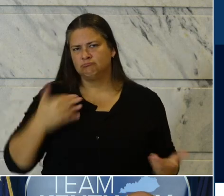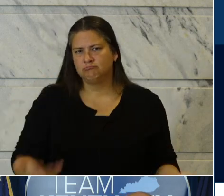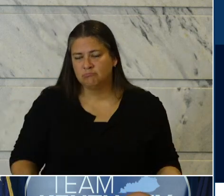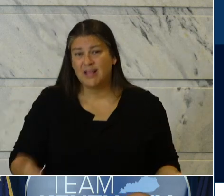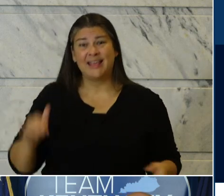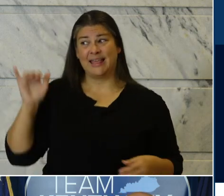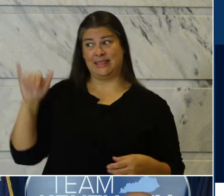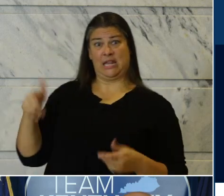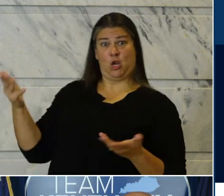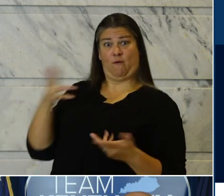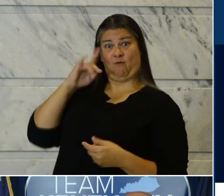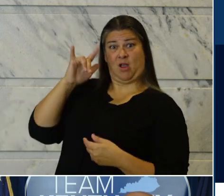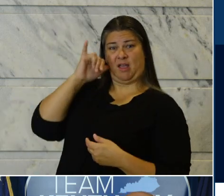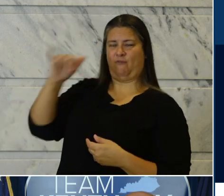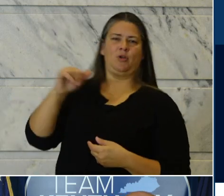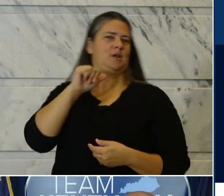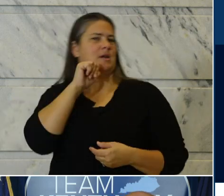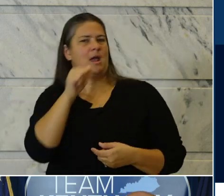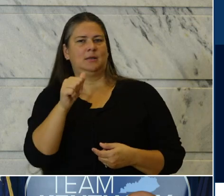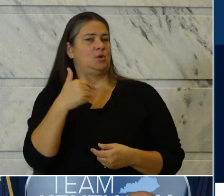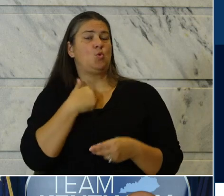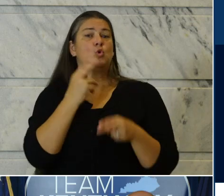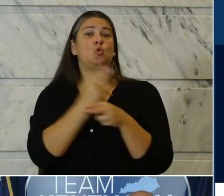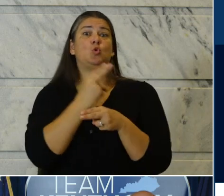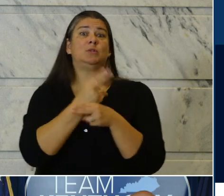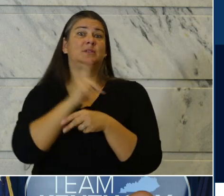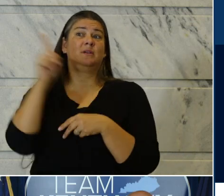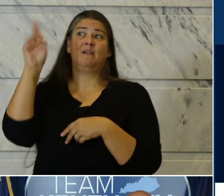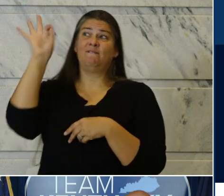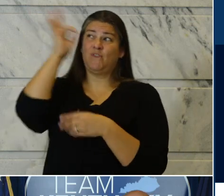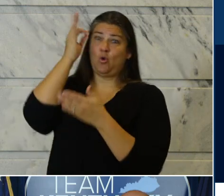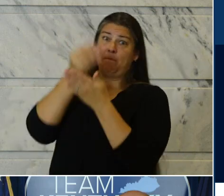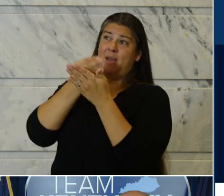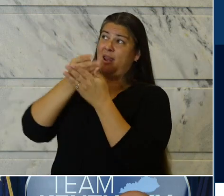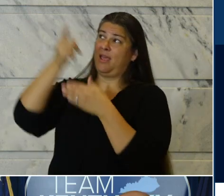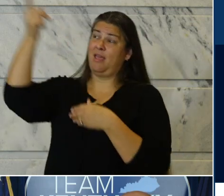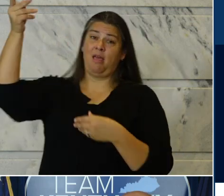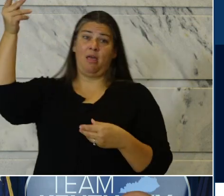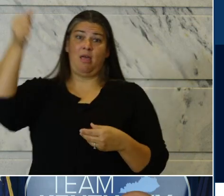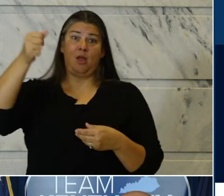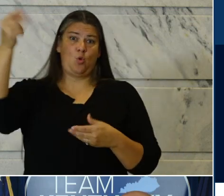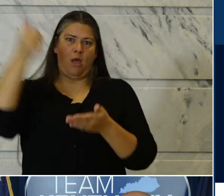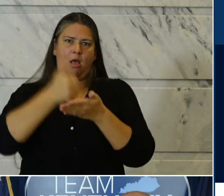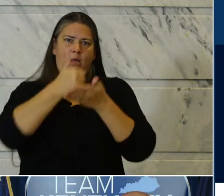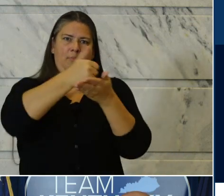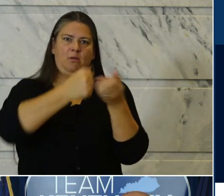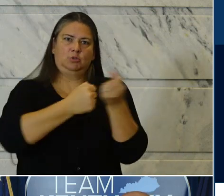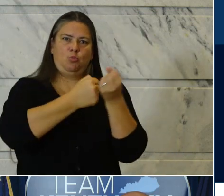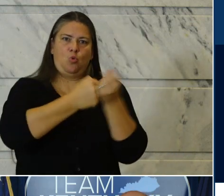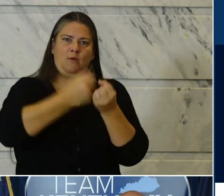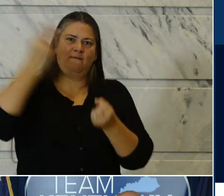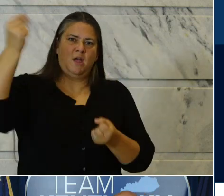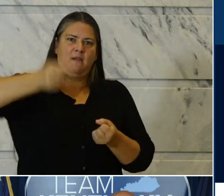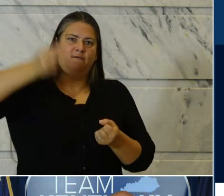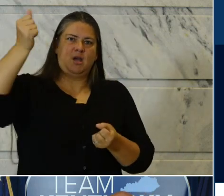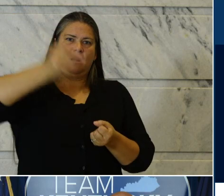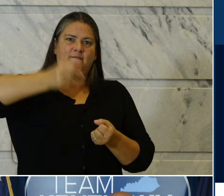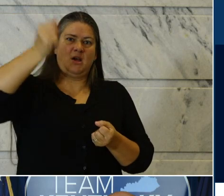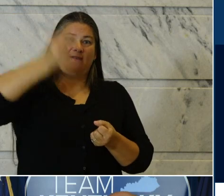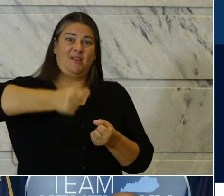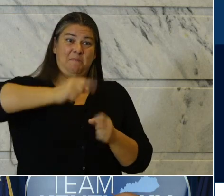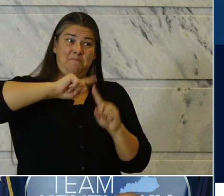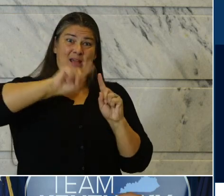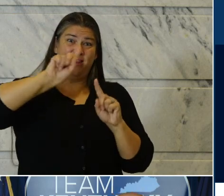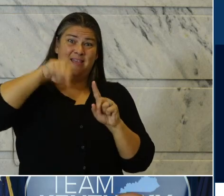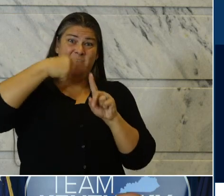forever. We've used federal CARES funding to support this so that the public has access to testing as much as we can. But at least for the next few months, we're going